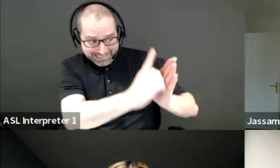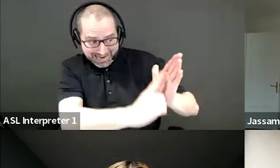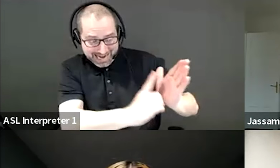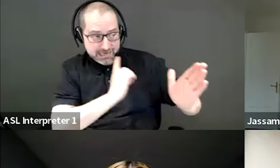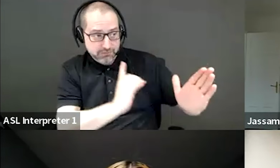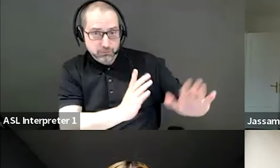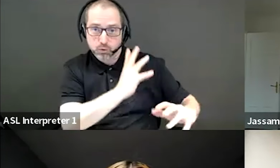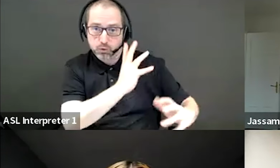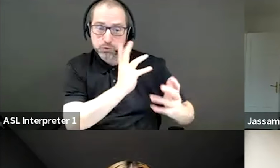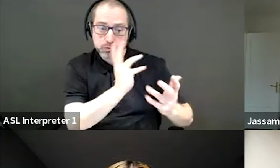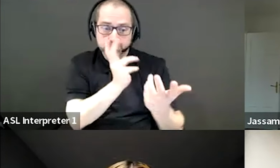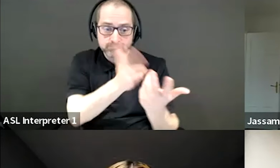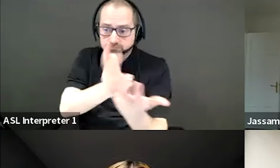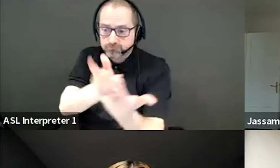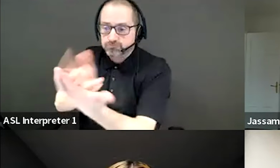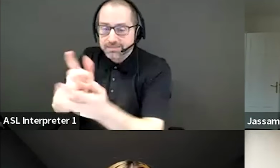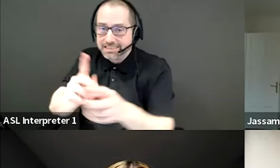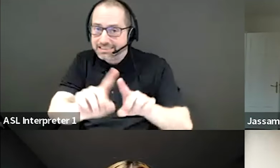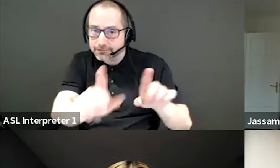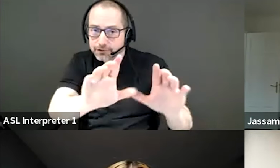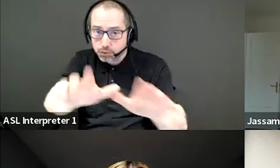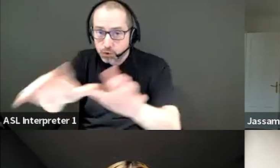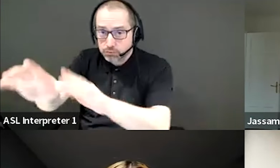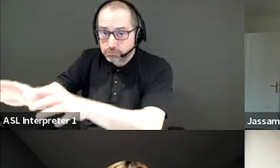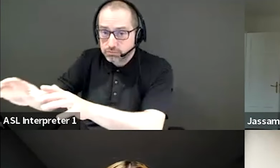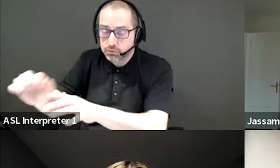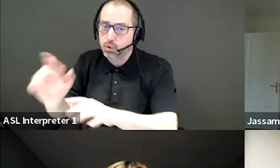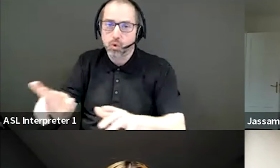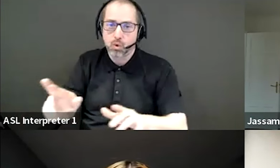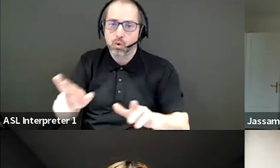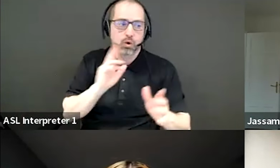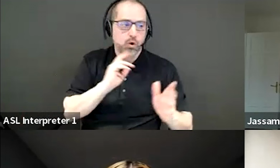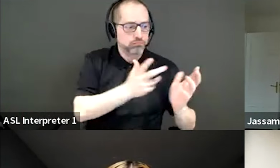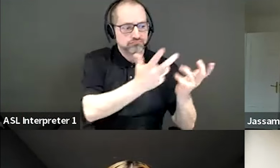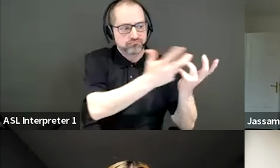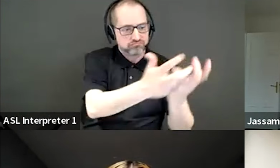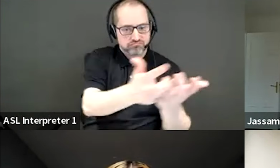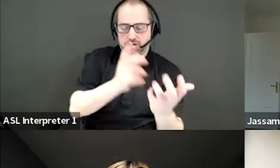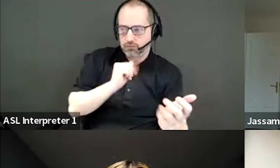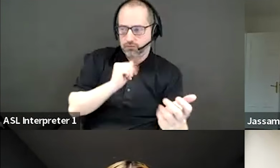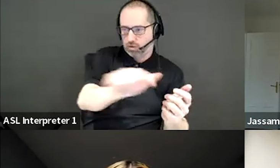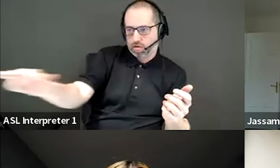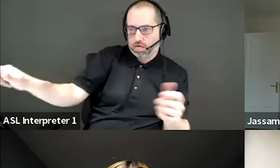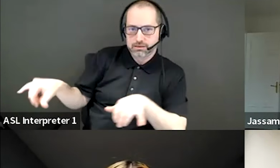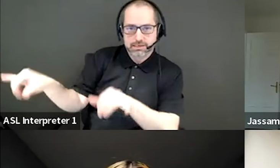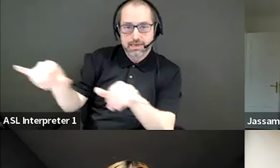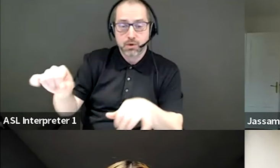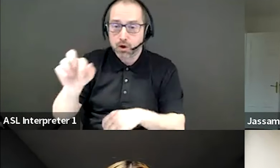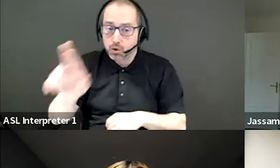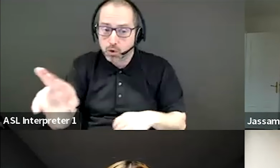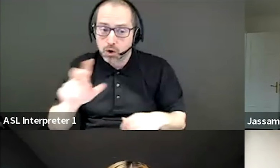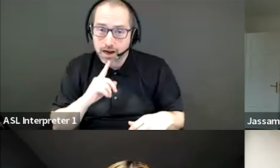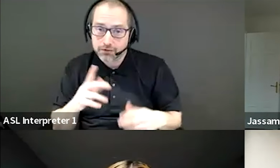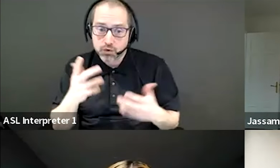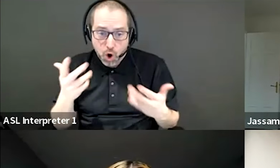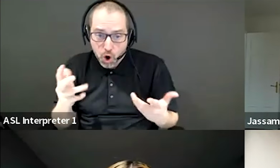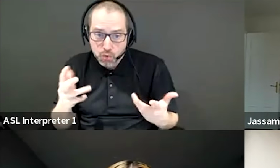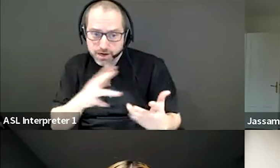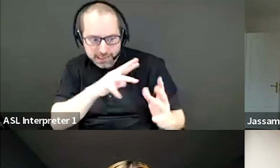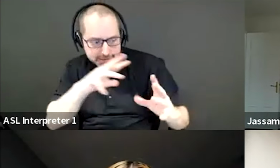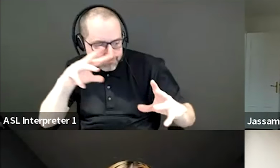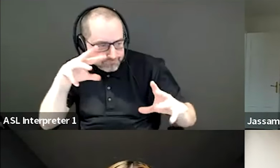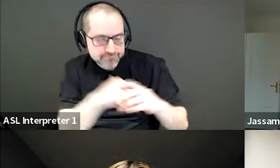different groups on campus? Or have you informed all that you learned from